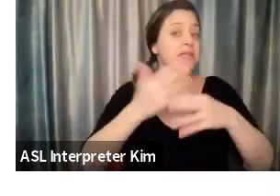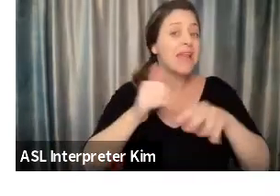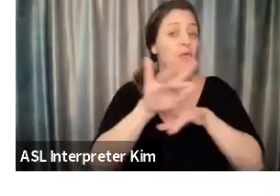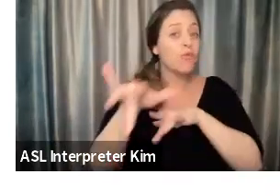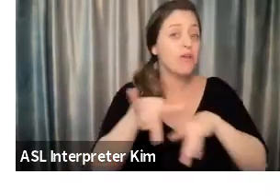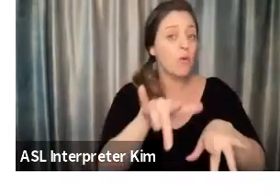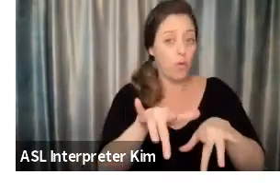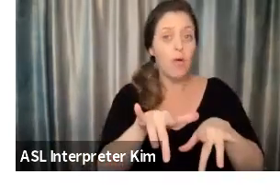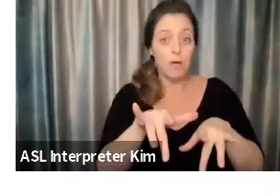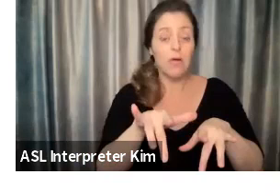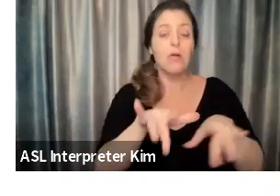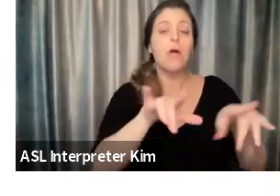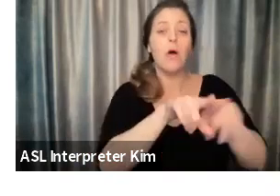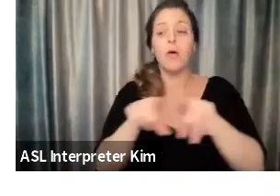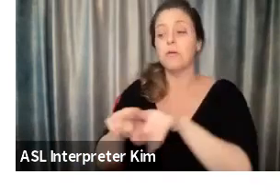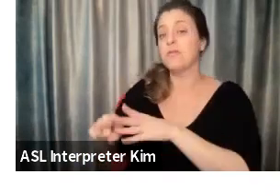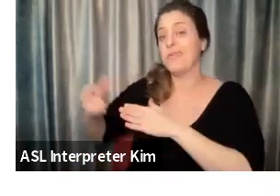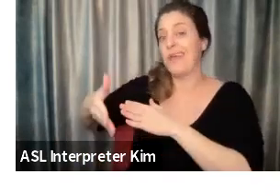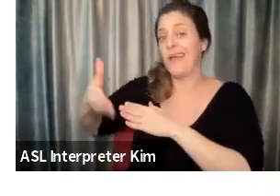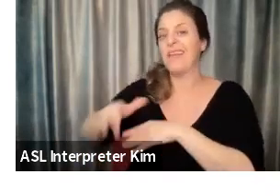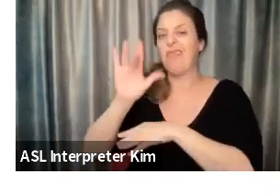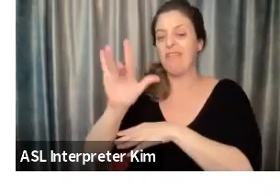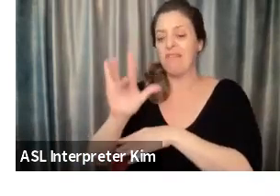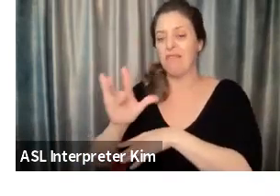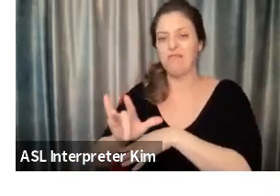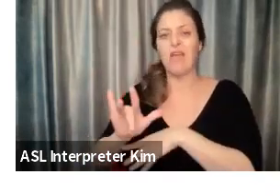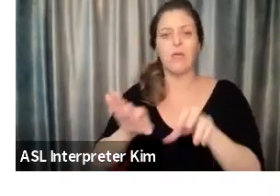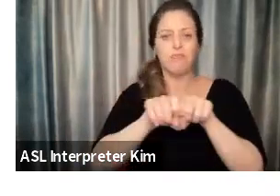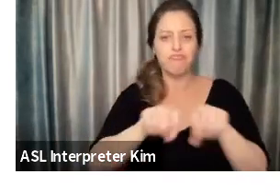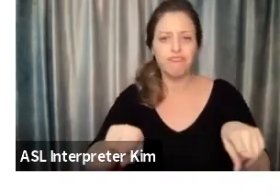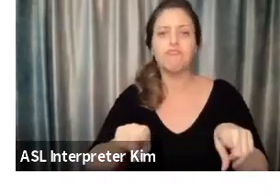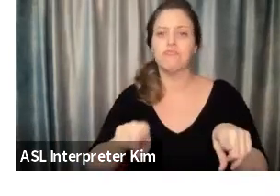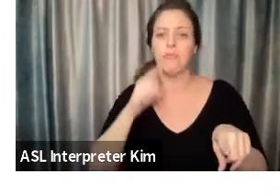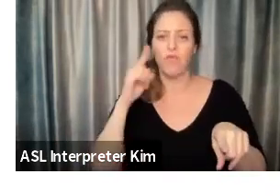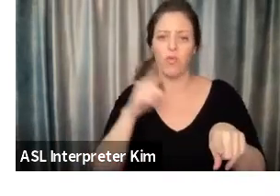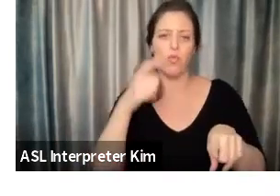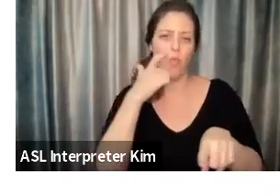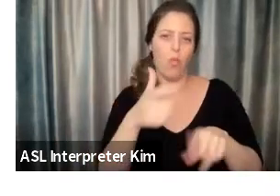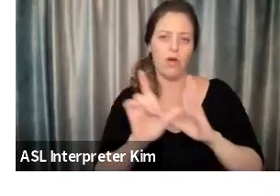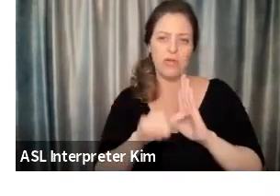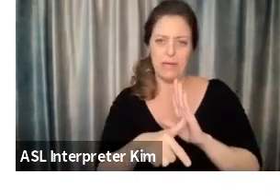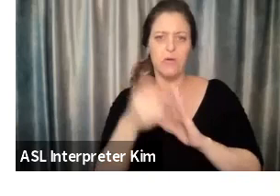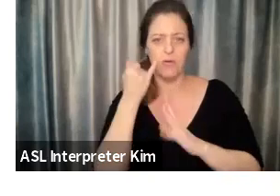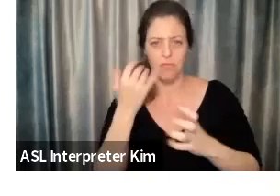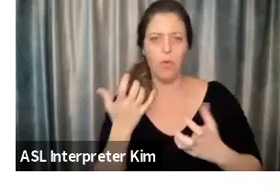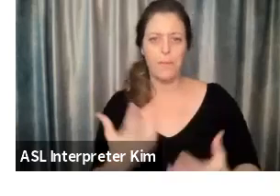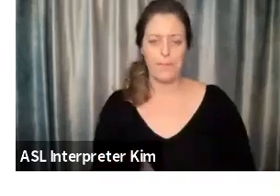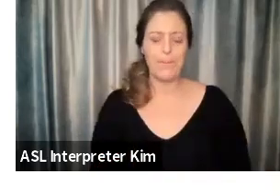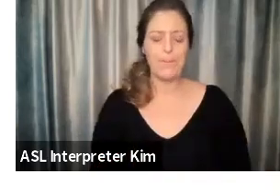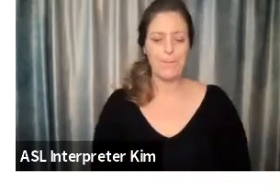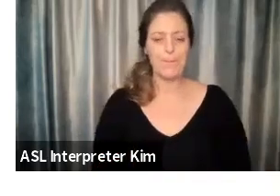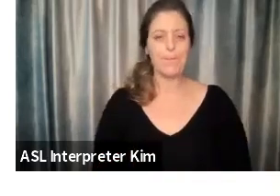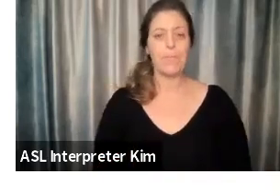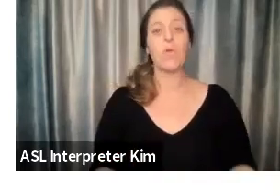share with you the links after this presentation for everyone who wants to follow up and learn more,